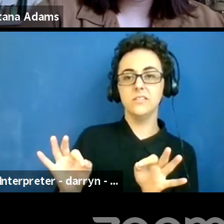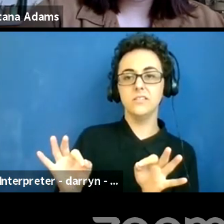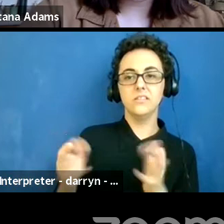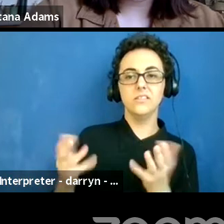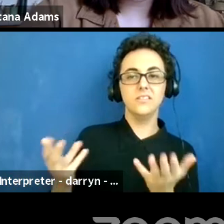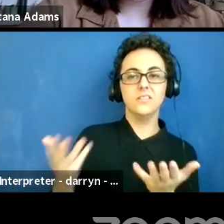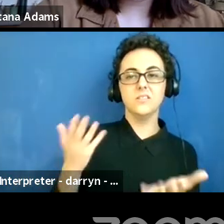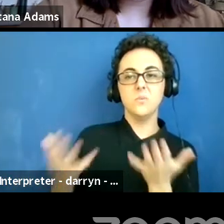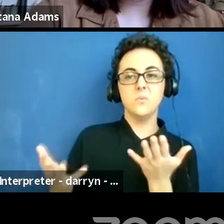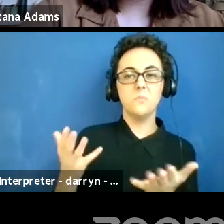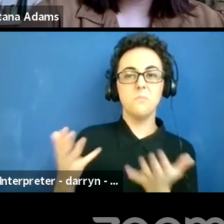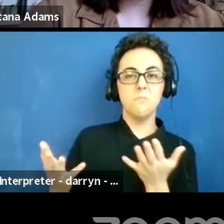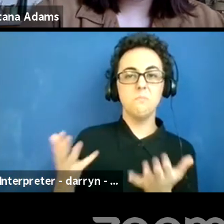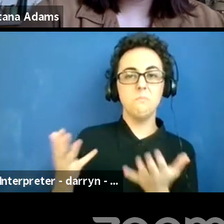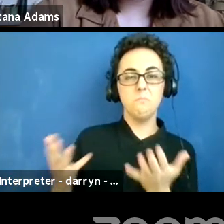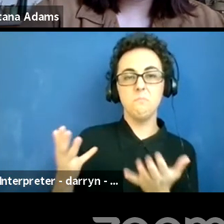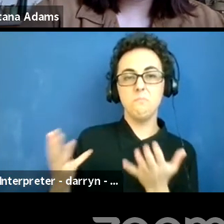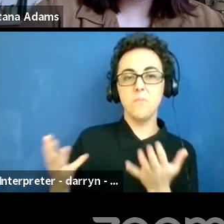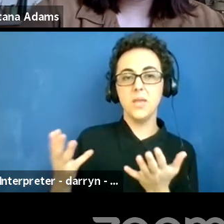indigenization?